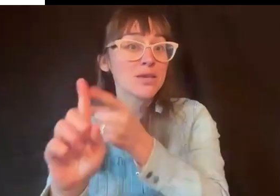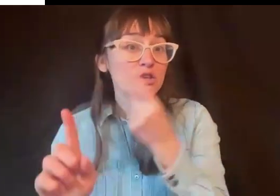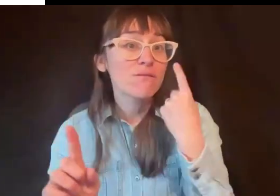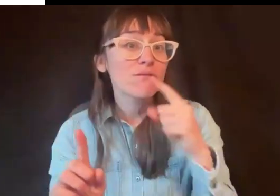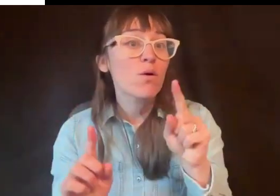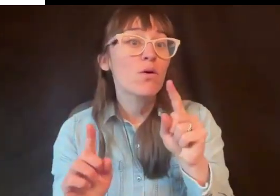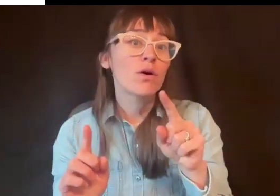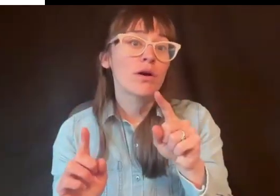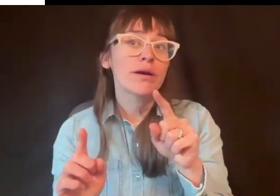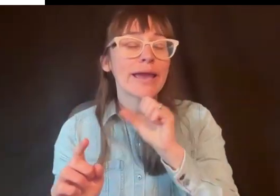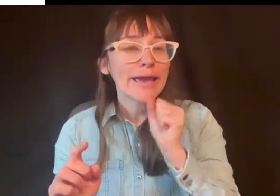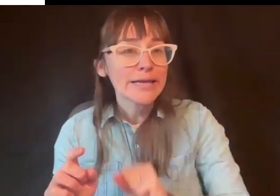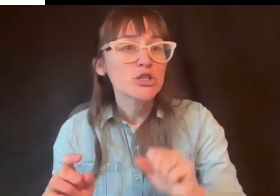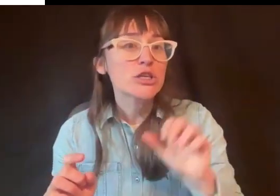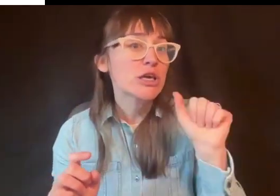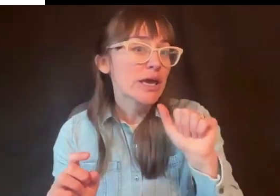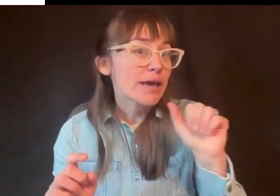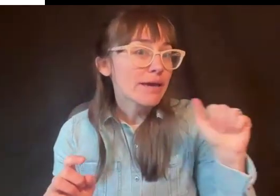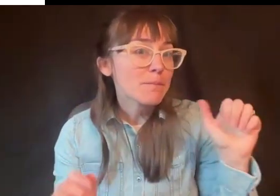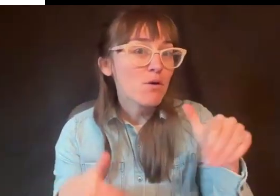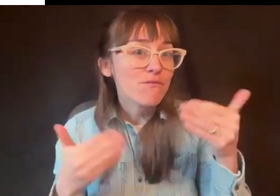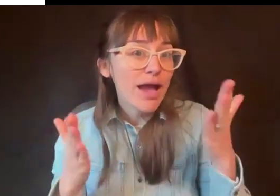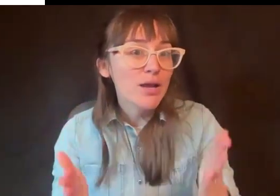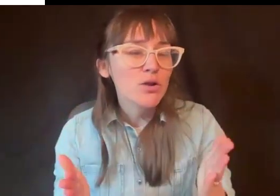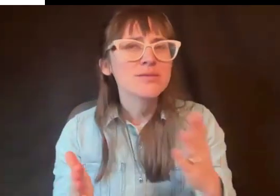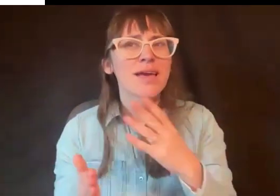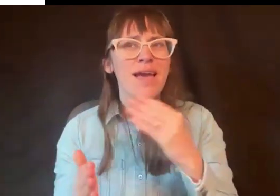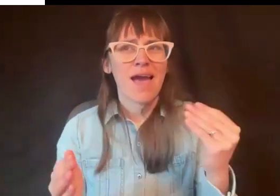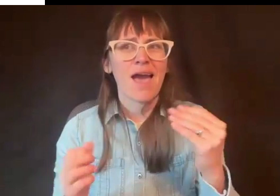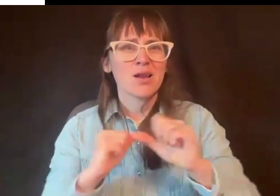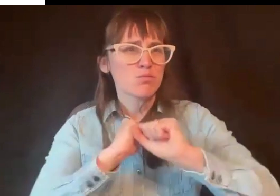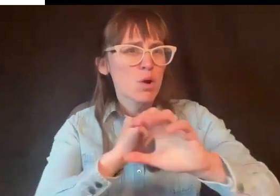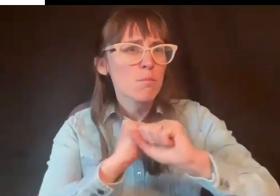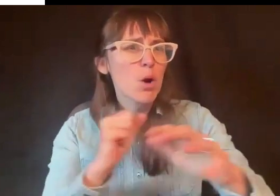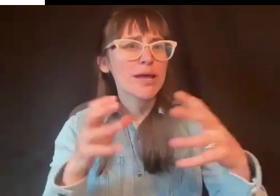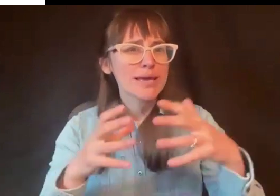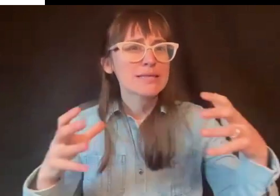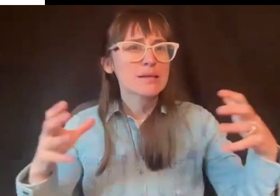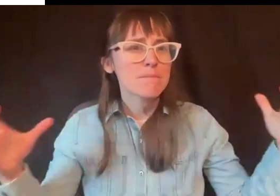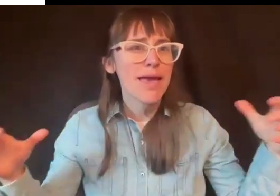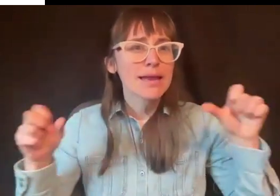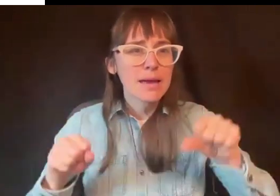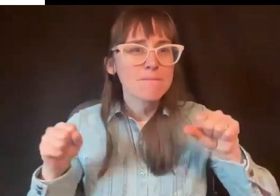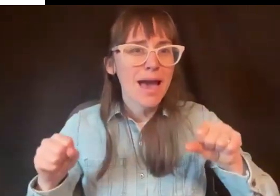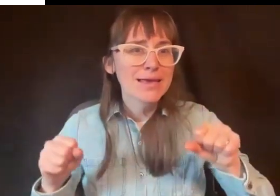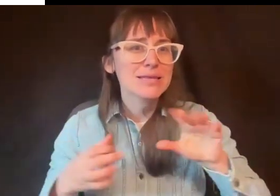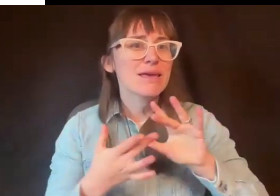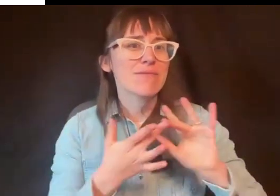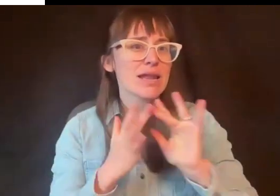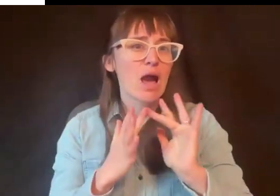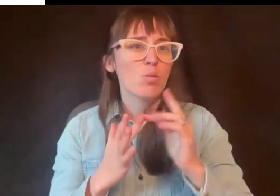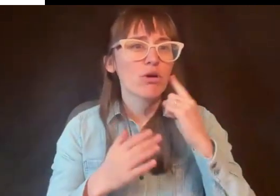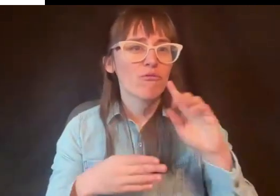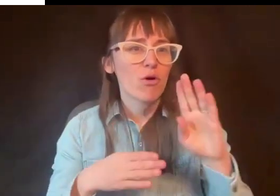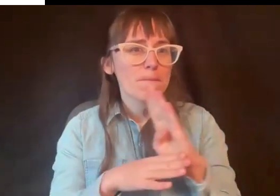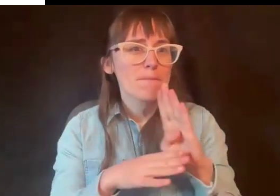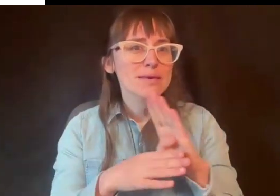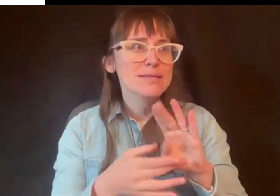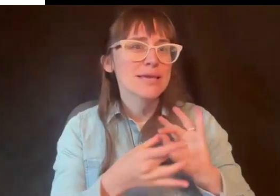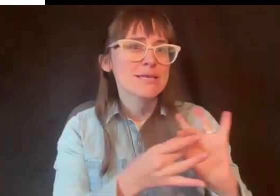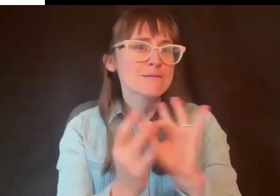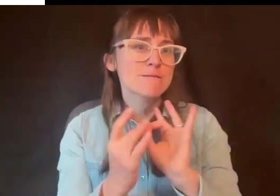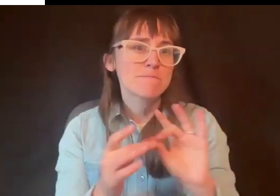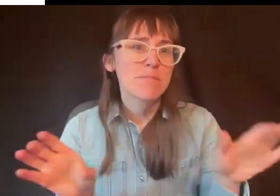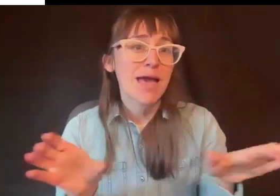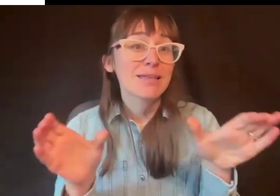service providers, as well as promote and expand the ability of the aging network to engage in business activities. And now